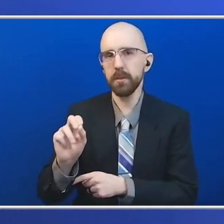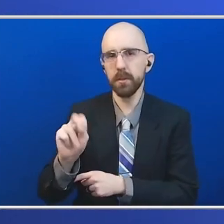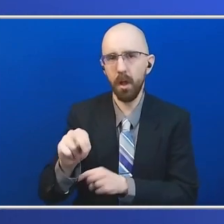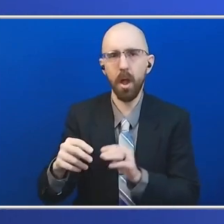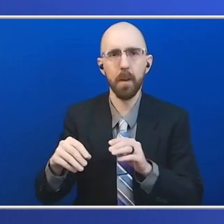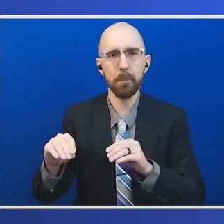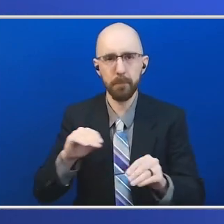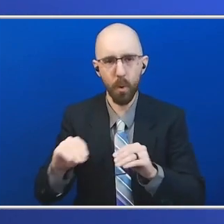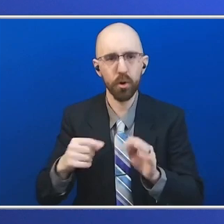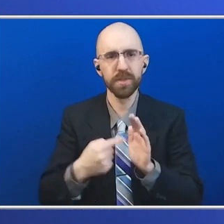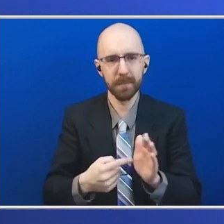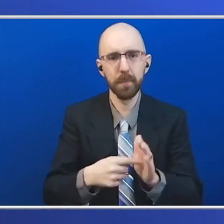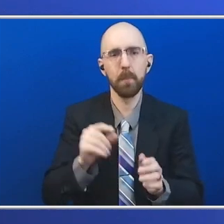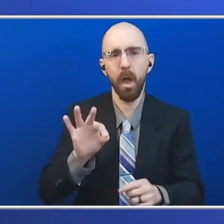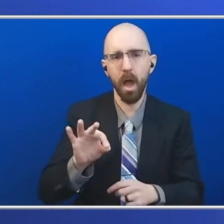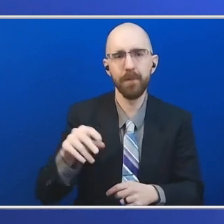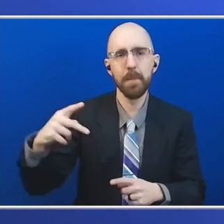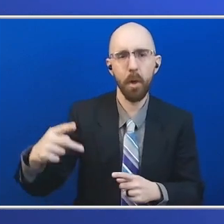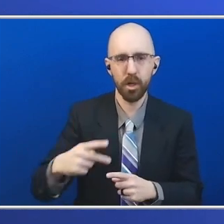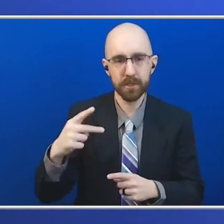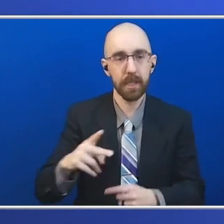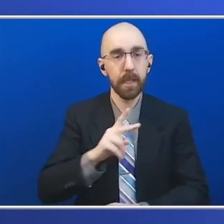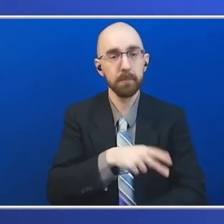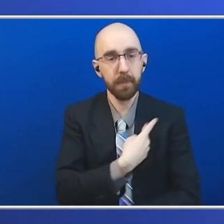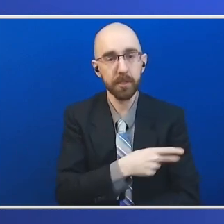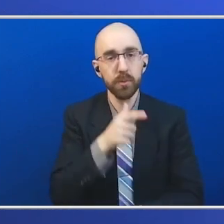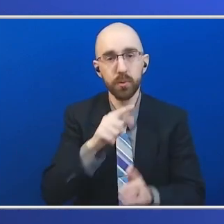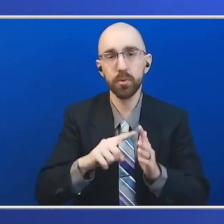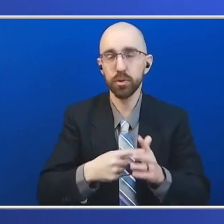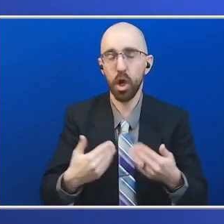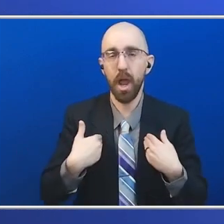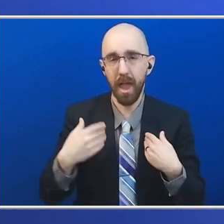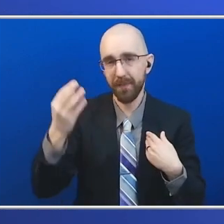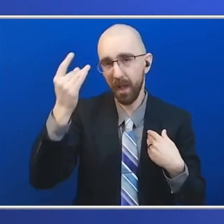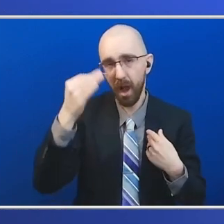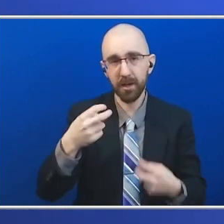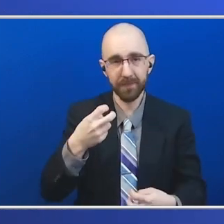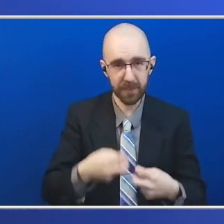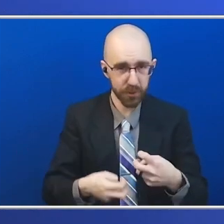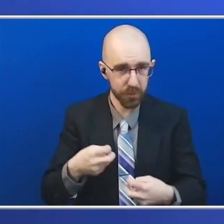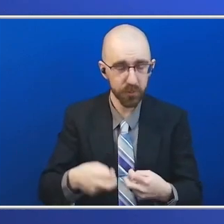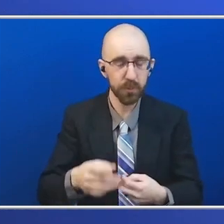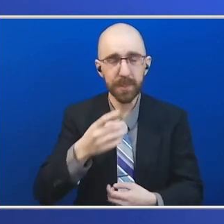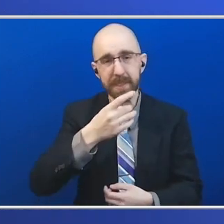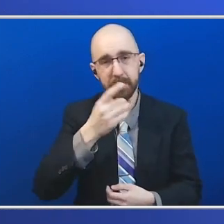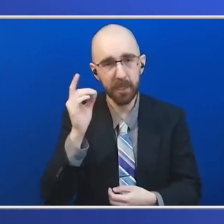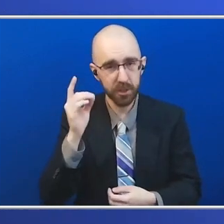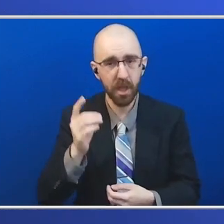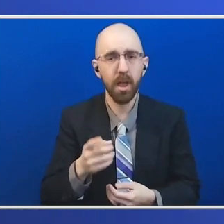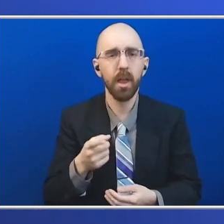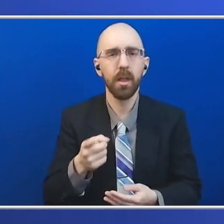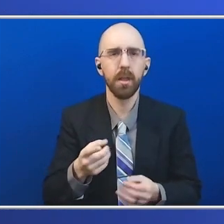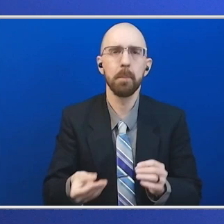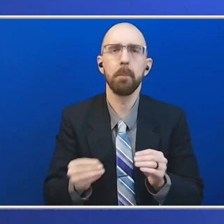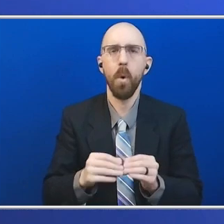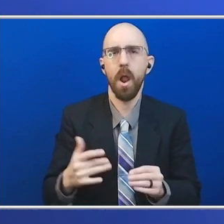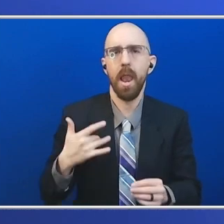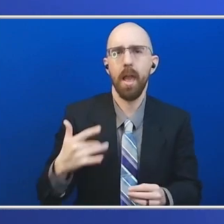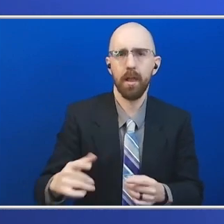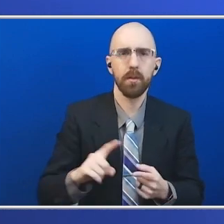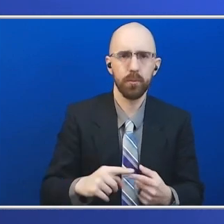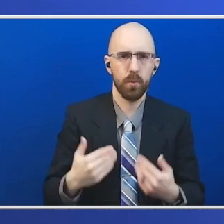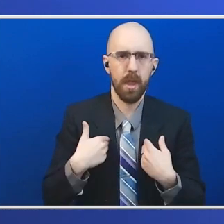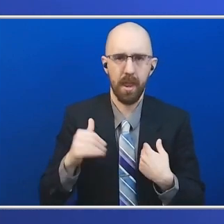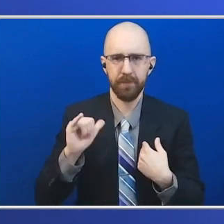Parkinson's. And patients who start having cognitive issues or dementia are much more likely to have these